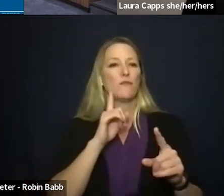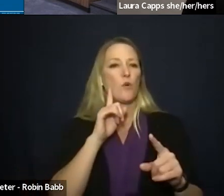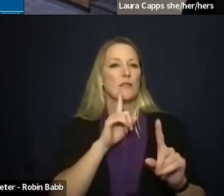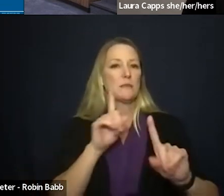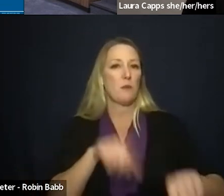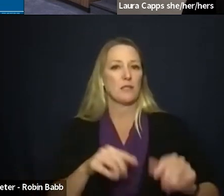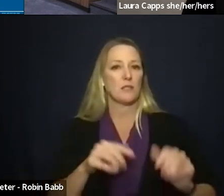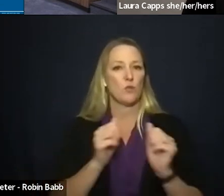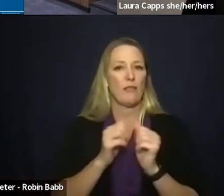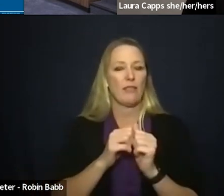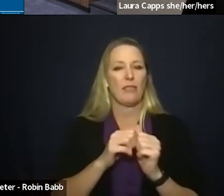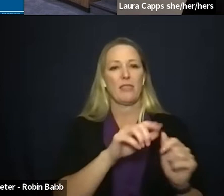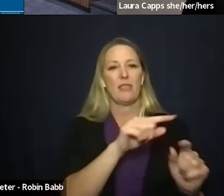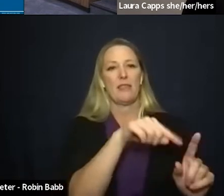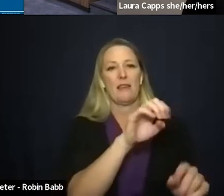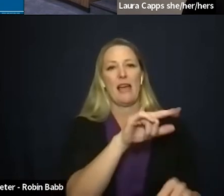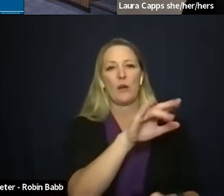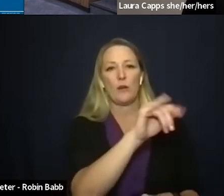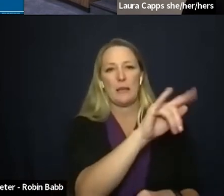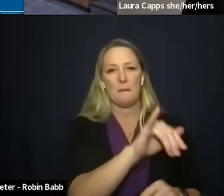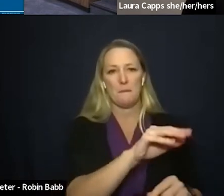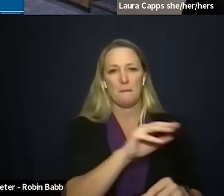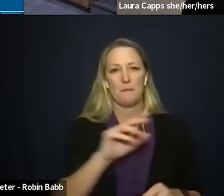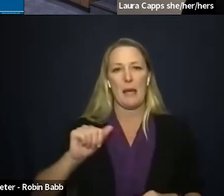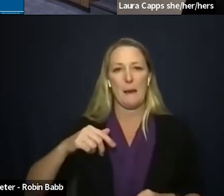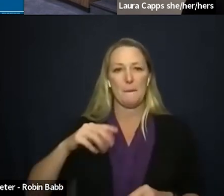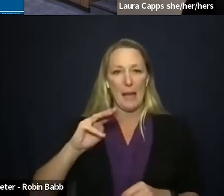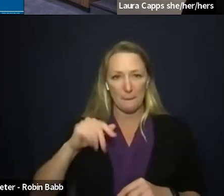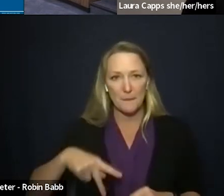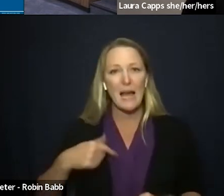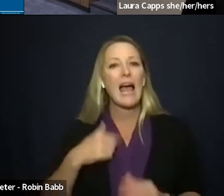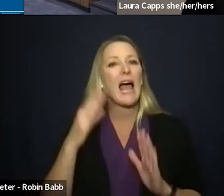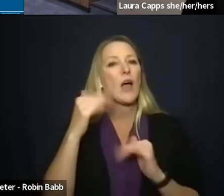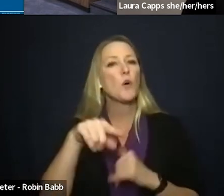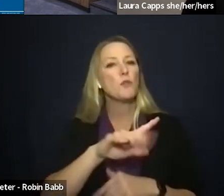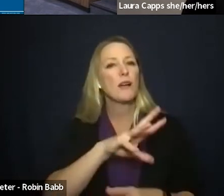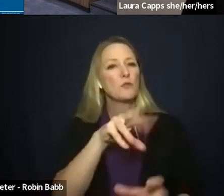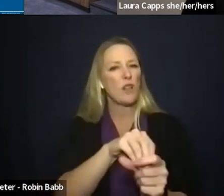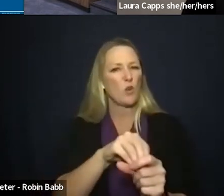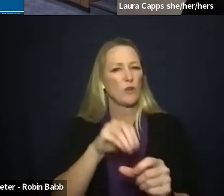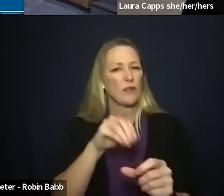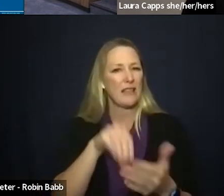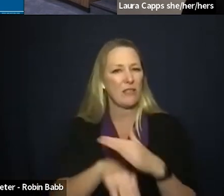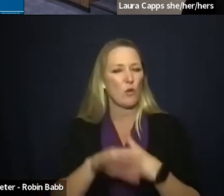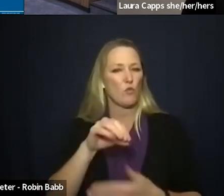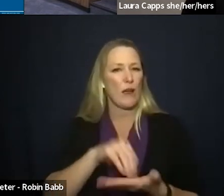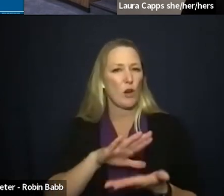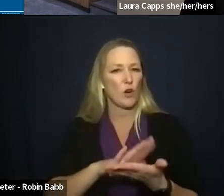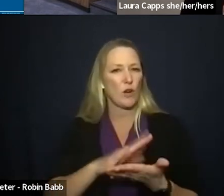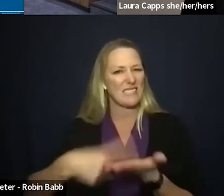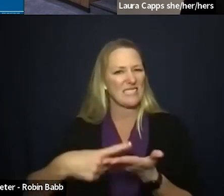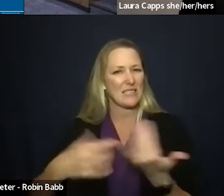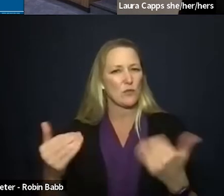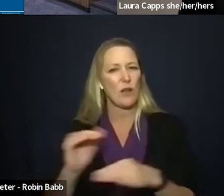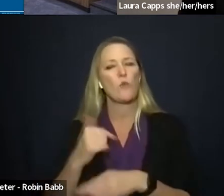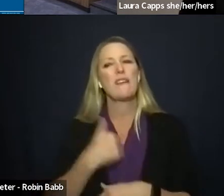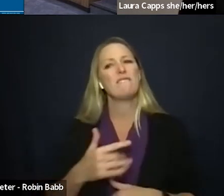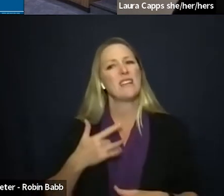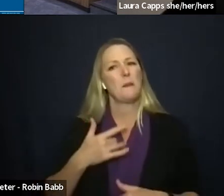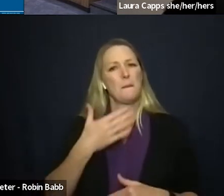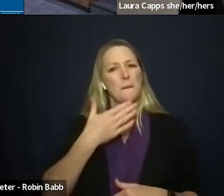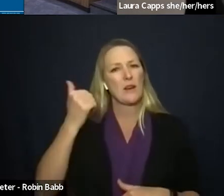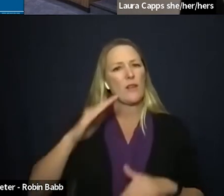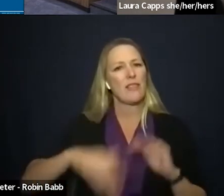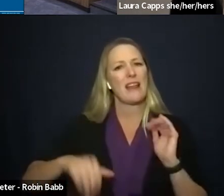put it into the public record and i hope it can be discussed tonight um we think that it it is superior to the equity map and its